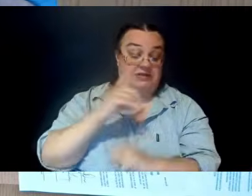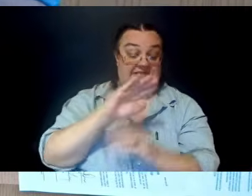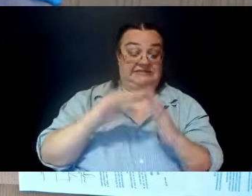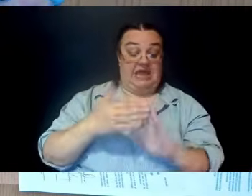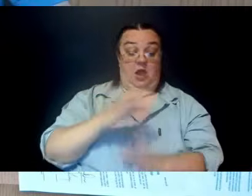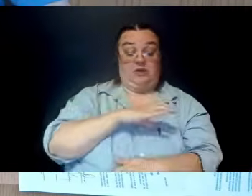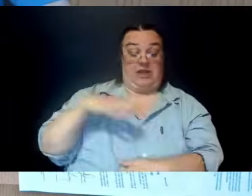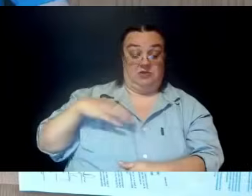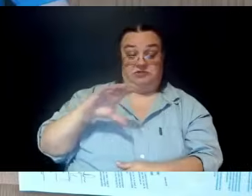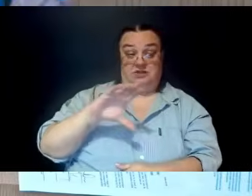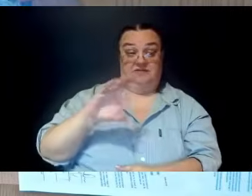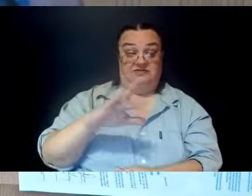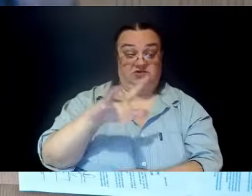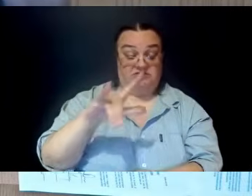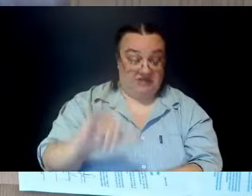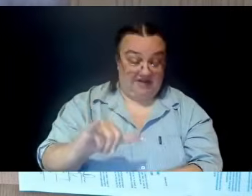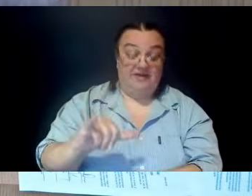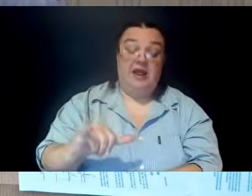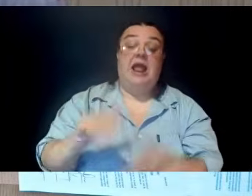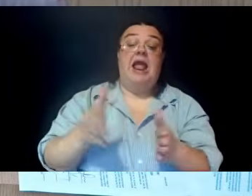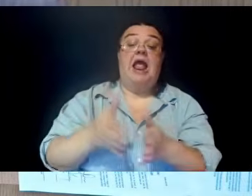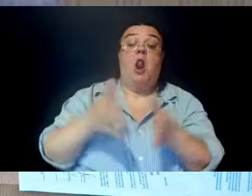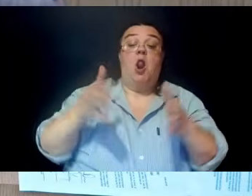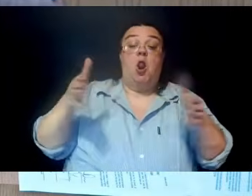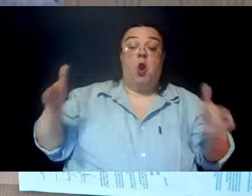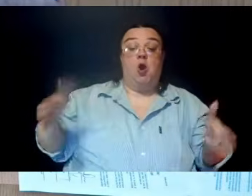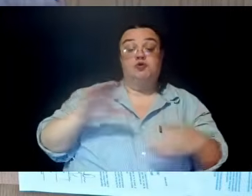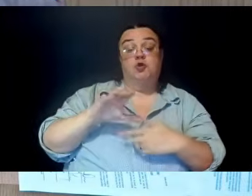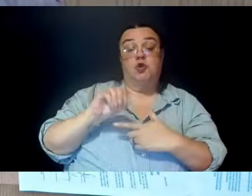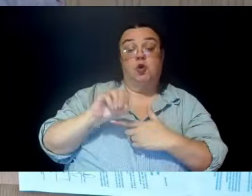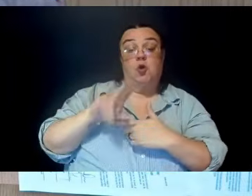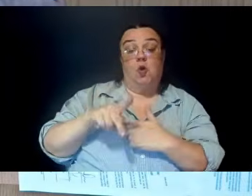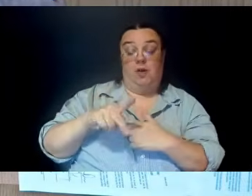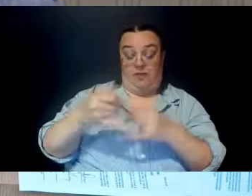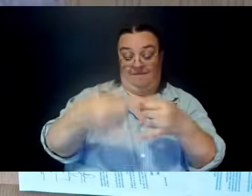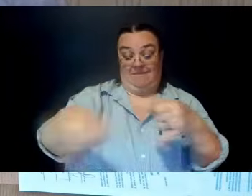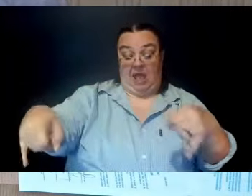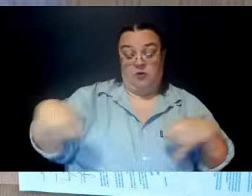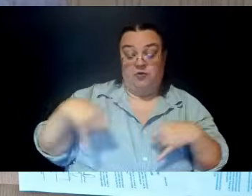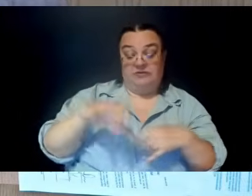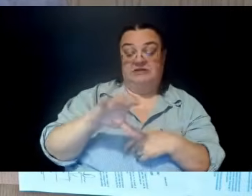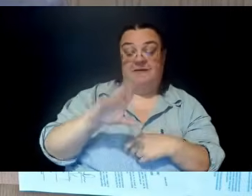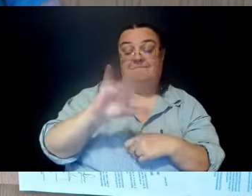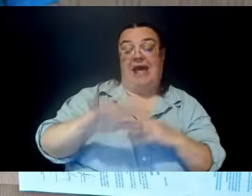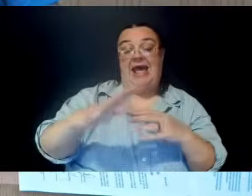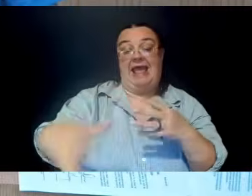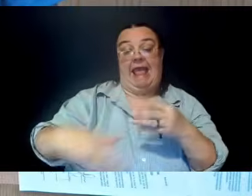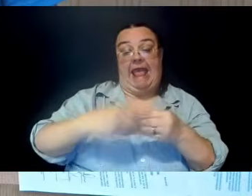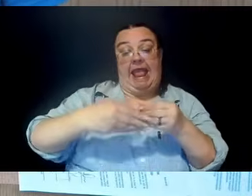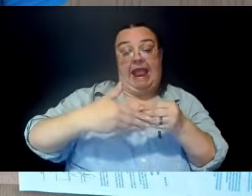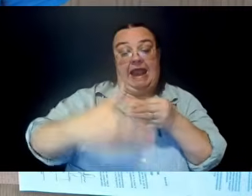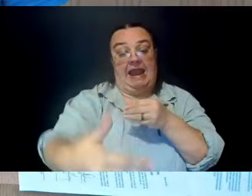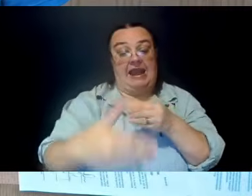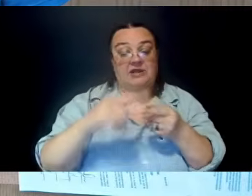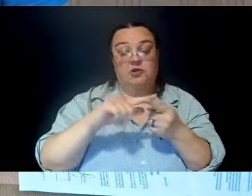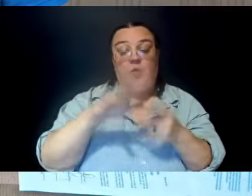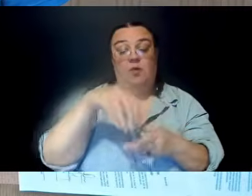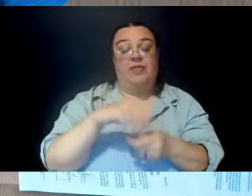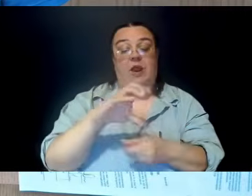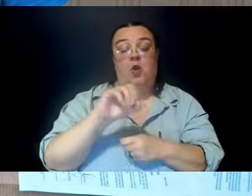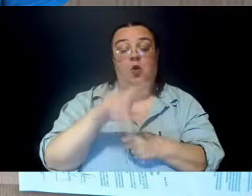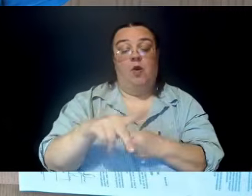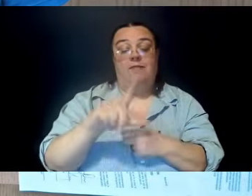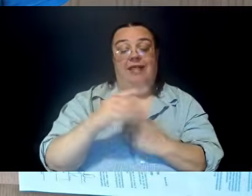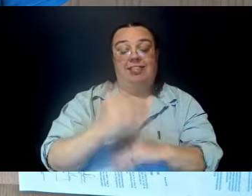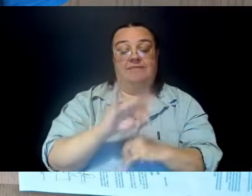Cheverly enlarging the corporate boundaries of the Town of Cheverly by annexing into the corporate limits of the Town of